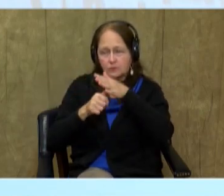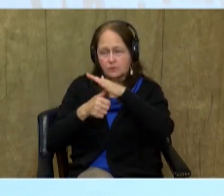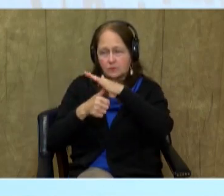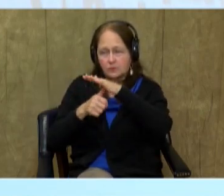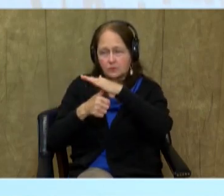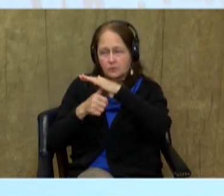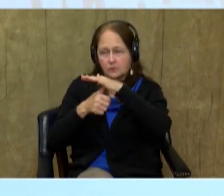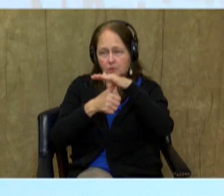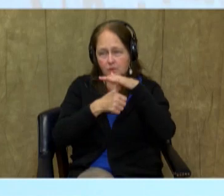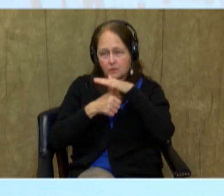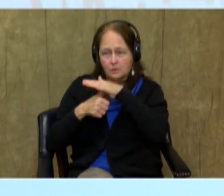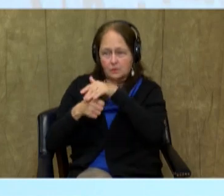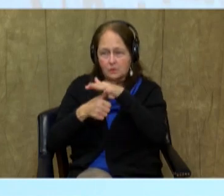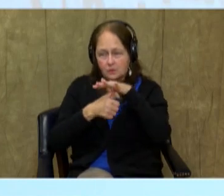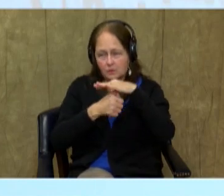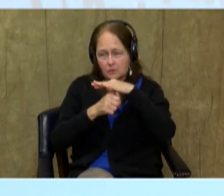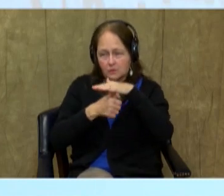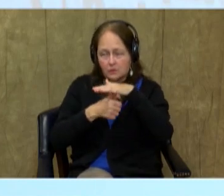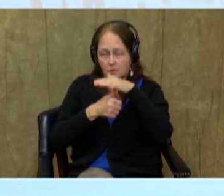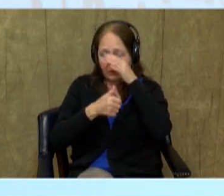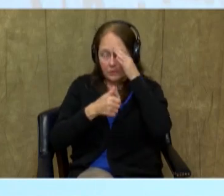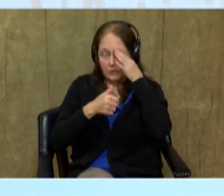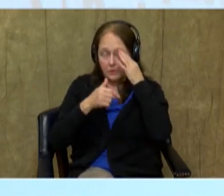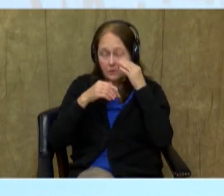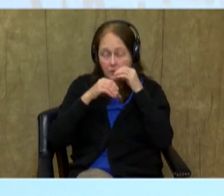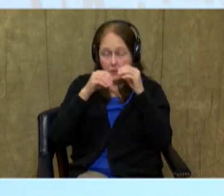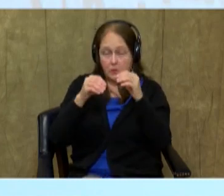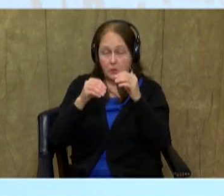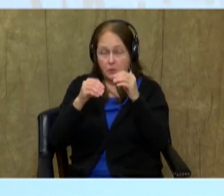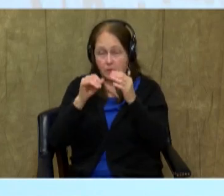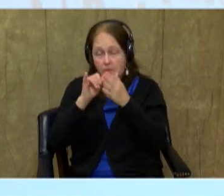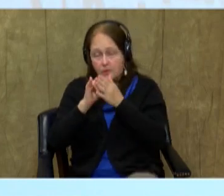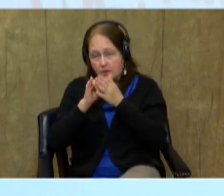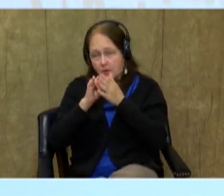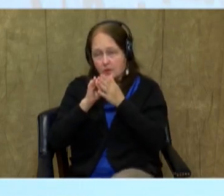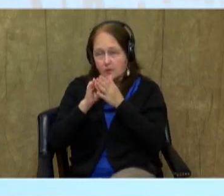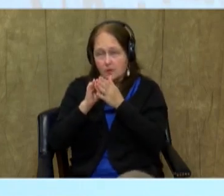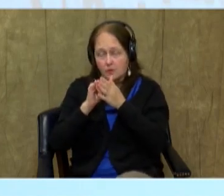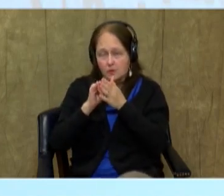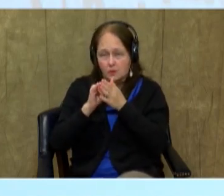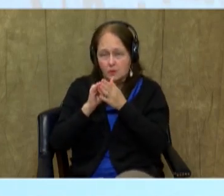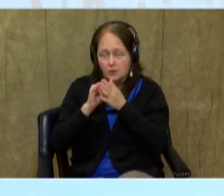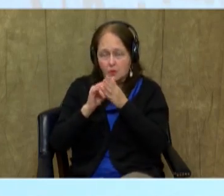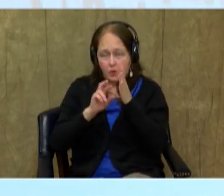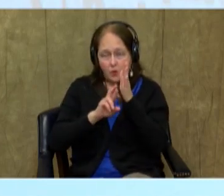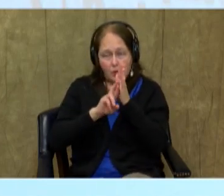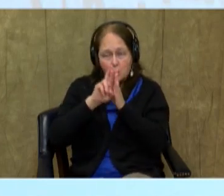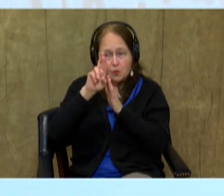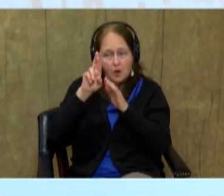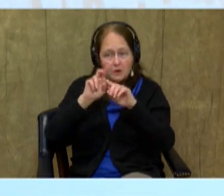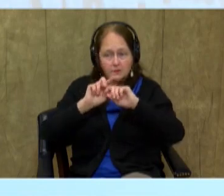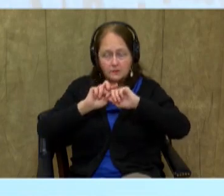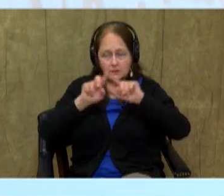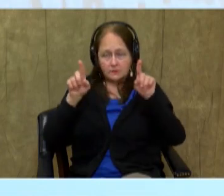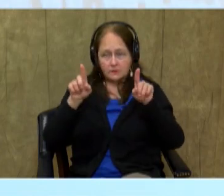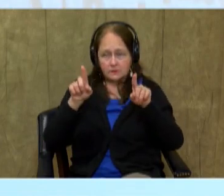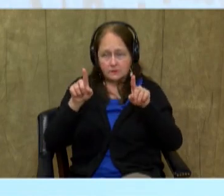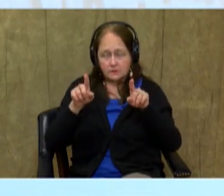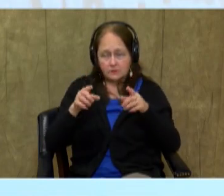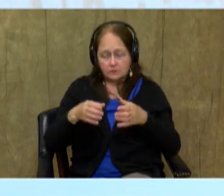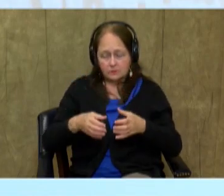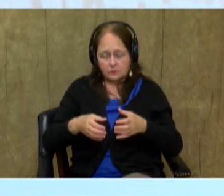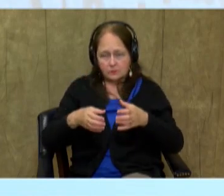principles. It's all about Bernoulli's theory and air moving across the wings or the propeller. A rocket is totally different. A rocket